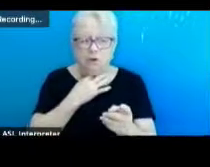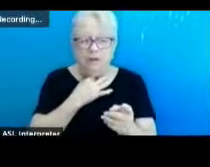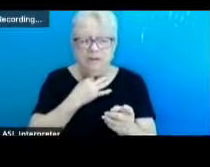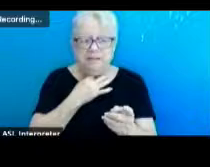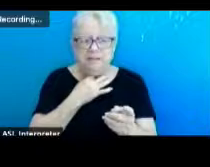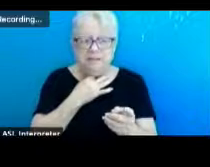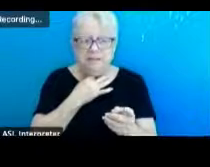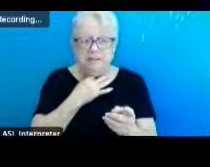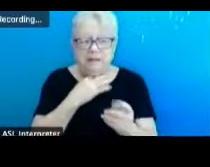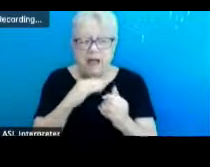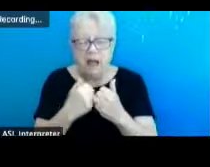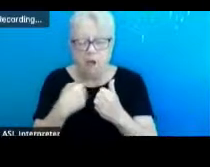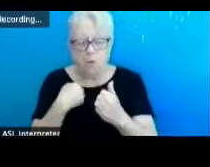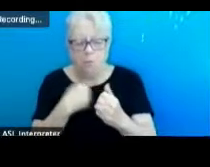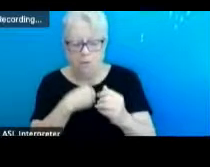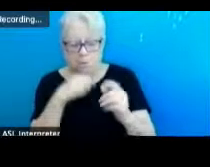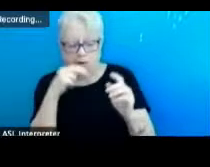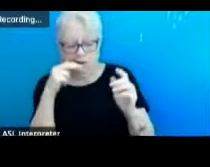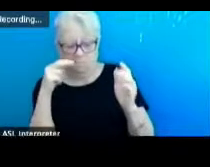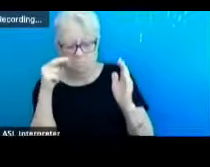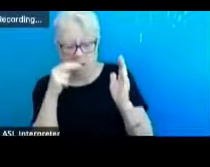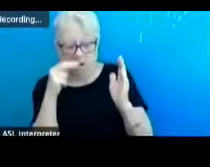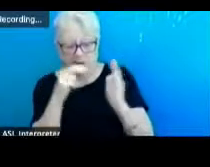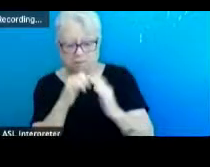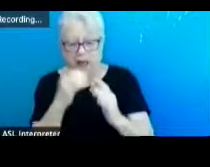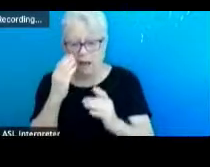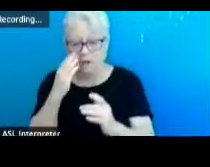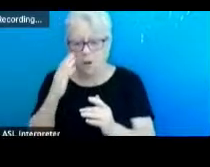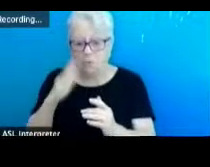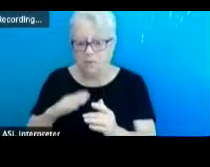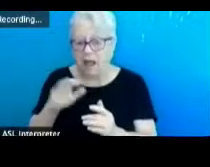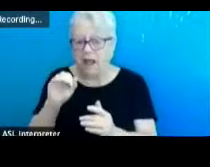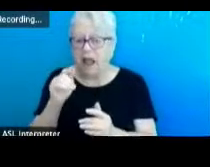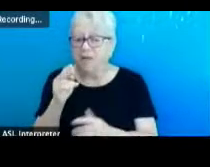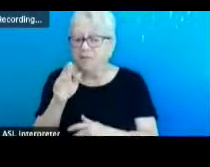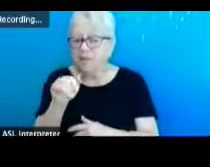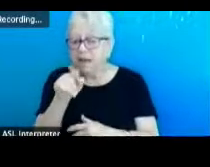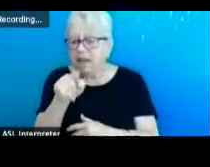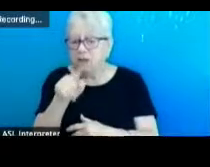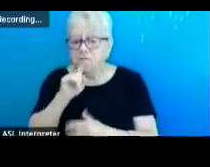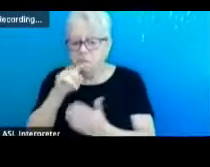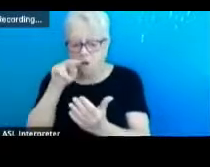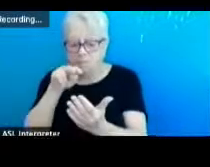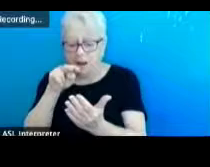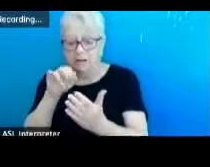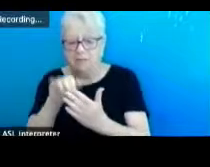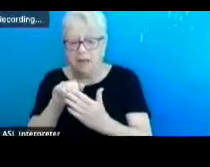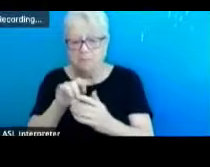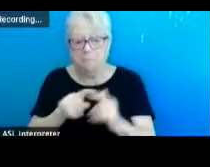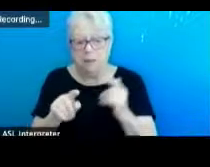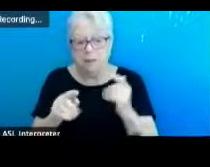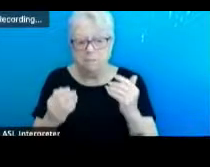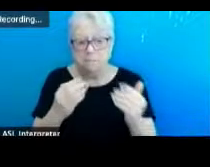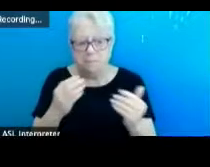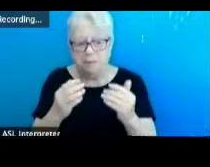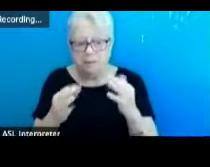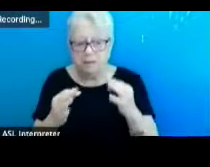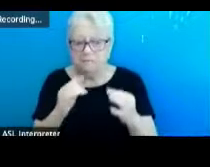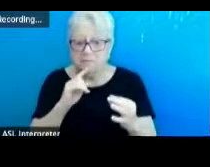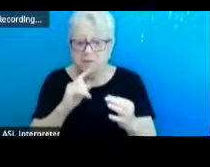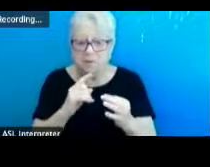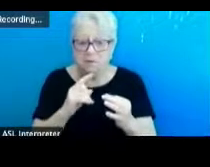how we monitor that. And I know you're monitoring that, Anthony, and I know we don't need to get into the weeds, but maybe if there were some kind of